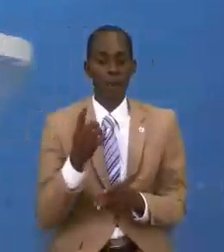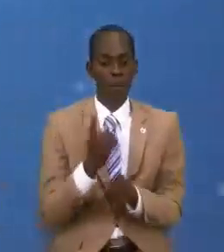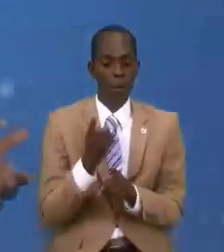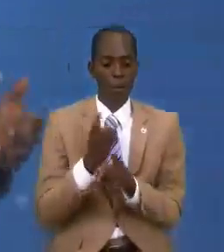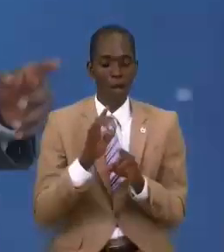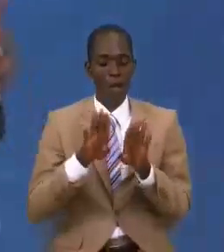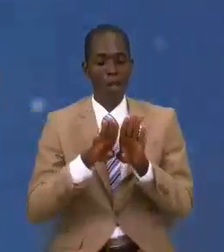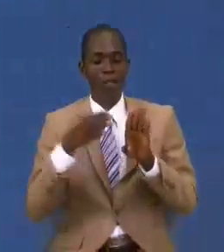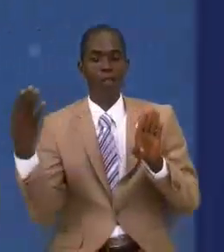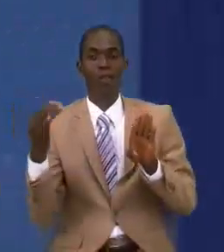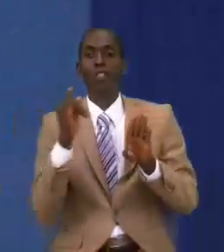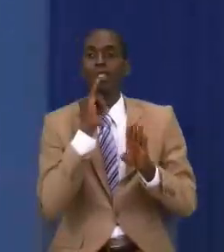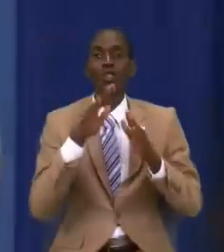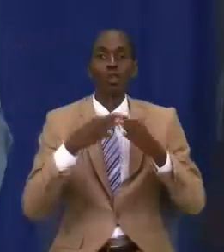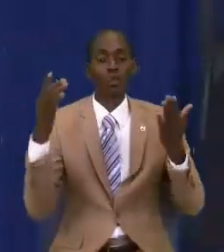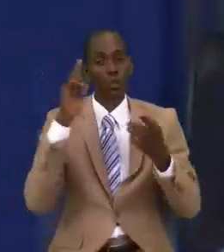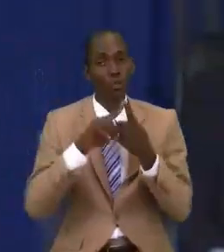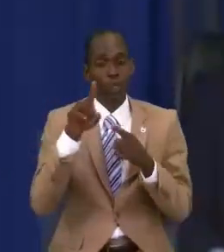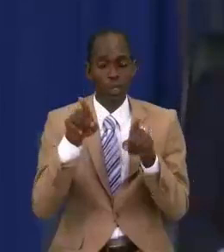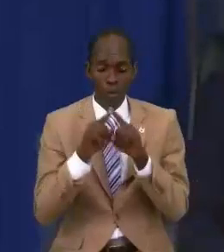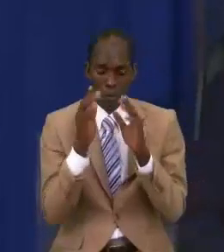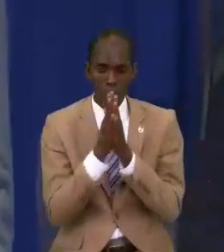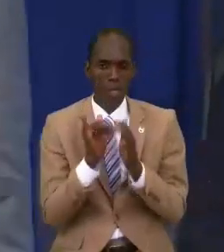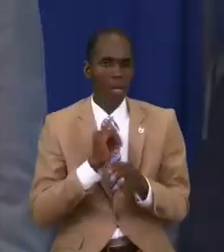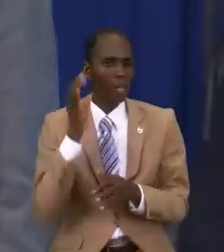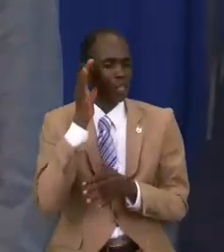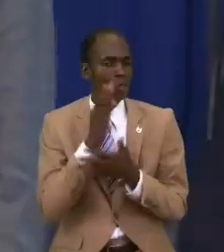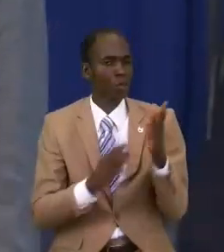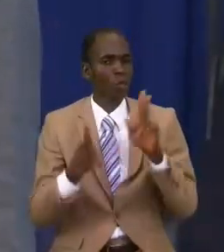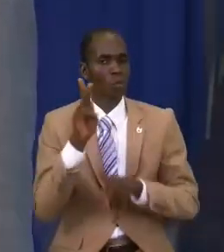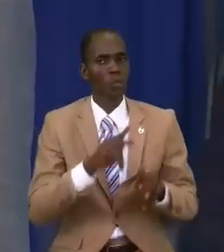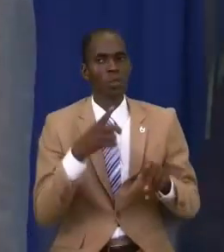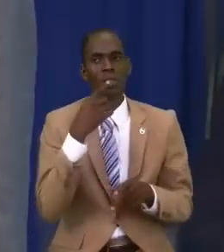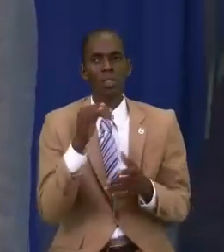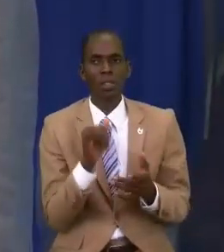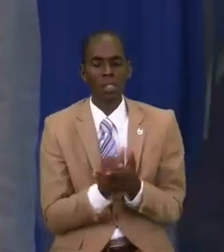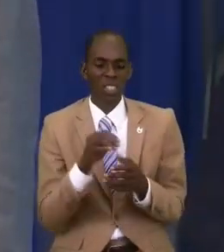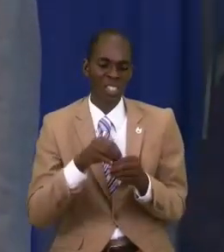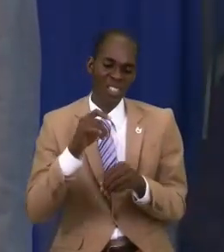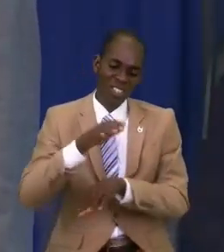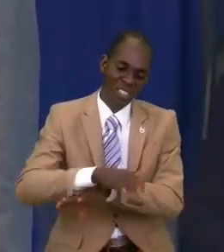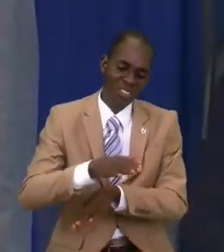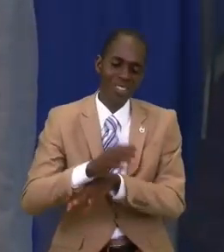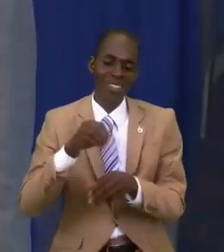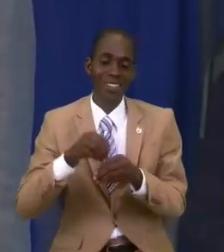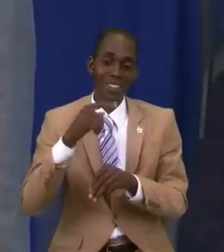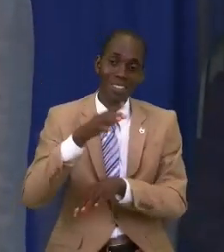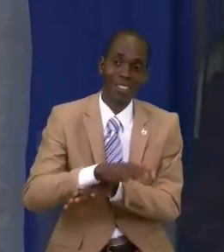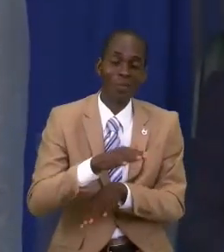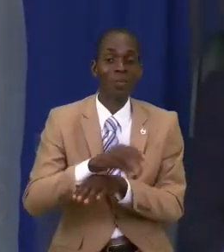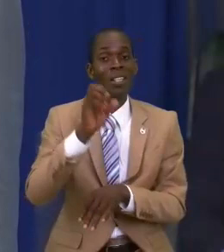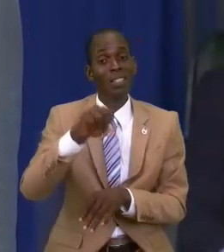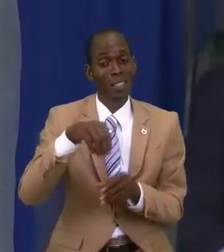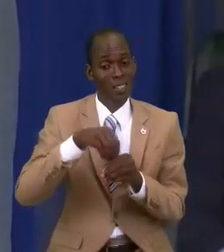our people saying, in the evening, yes, in the evening. But even this afternoon, the Lord will